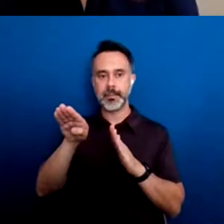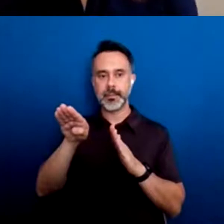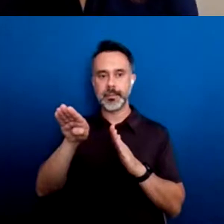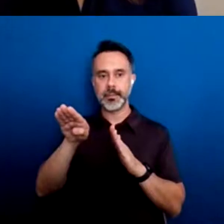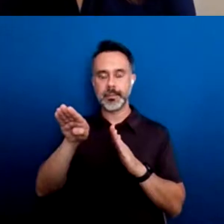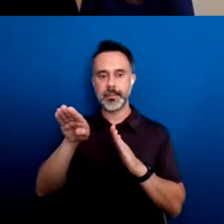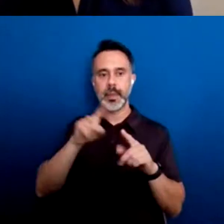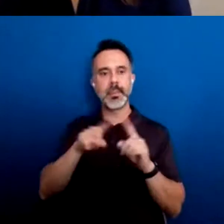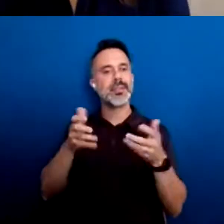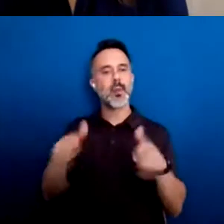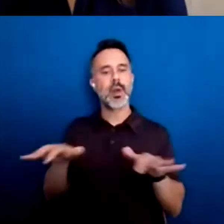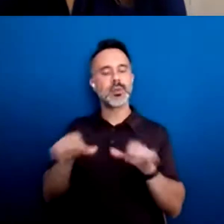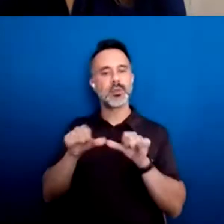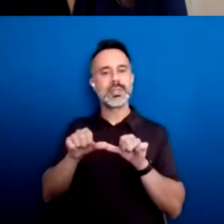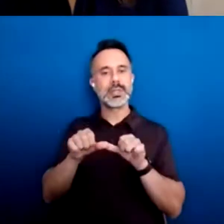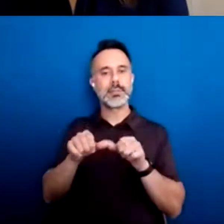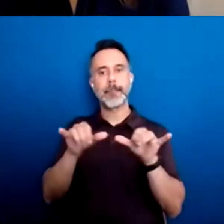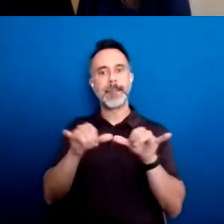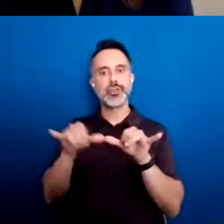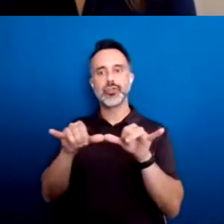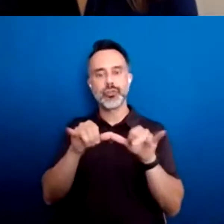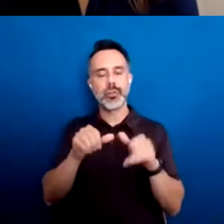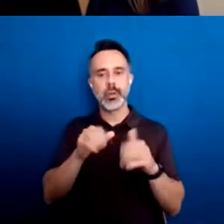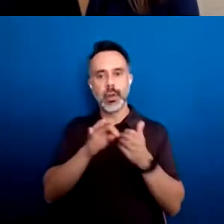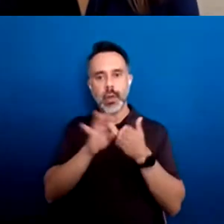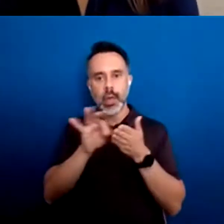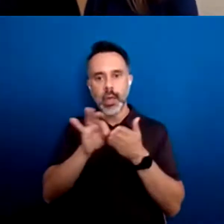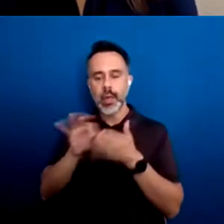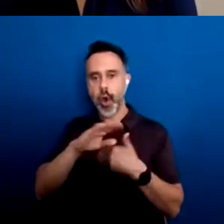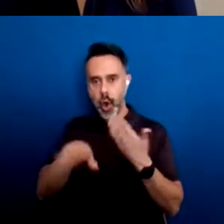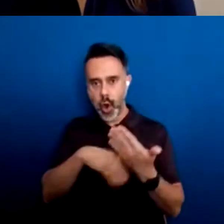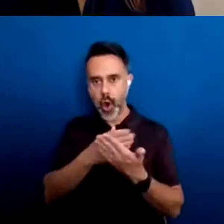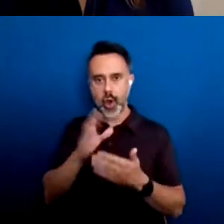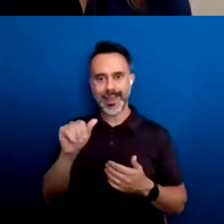keep measuring all the cases. And so they only look at